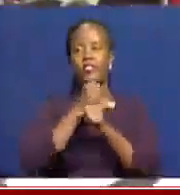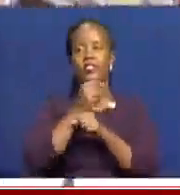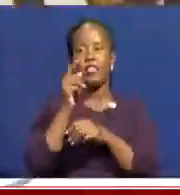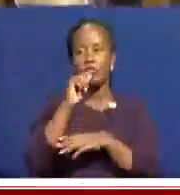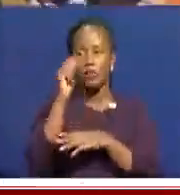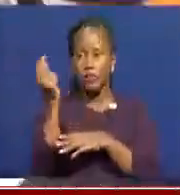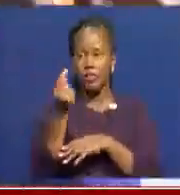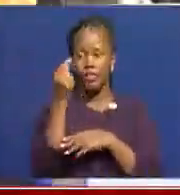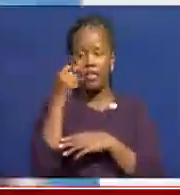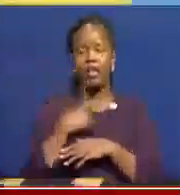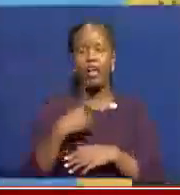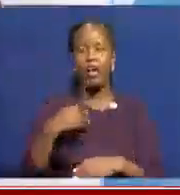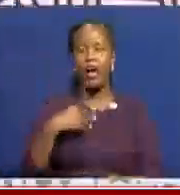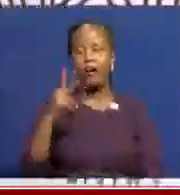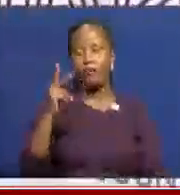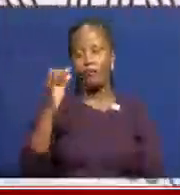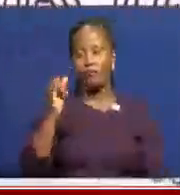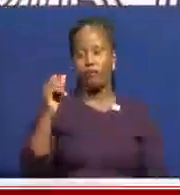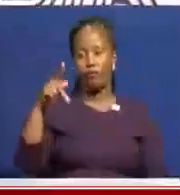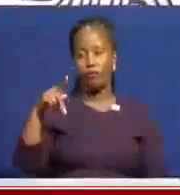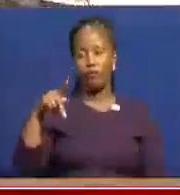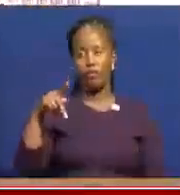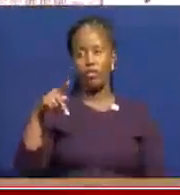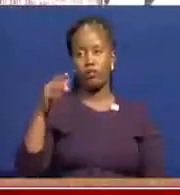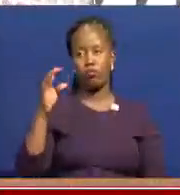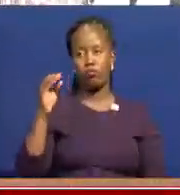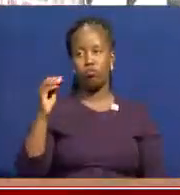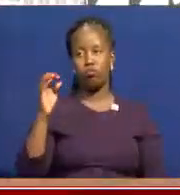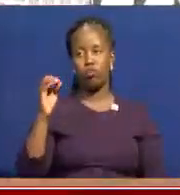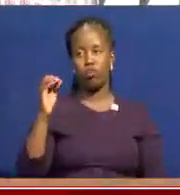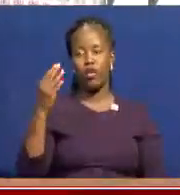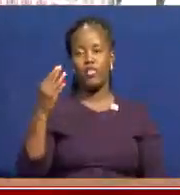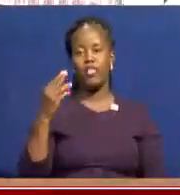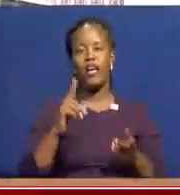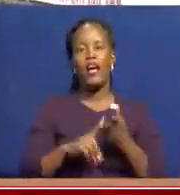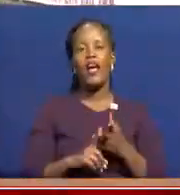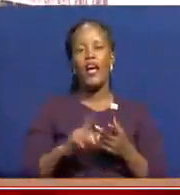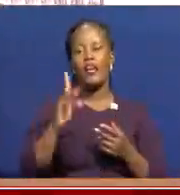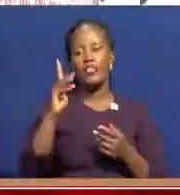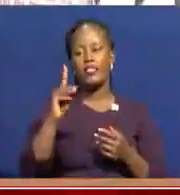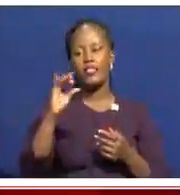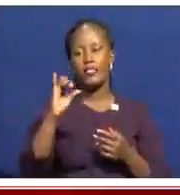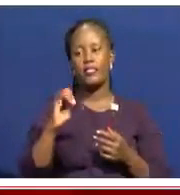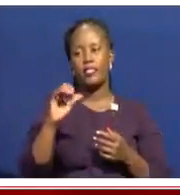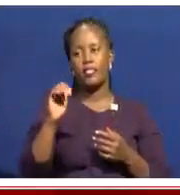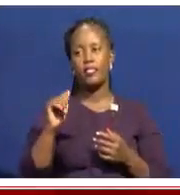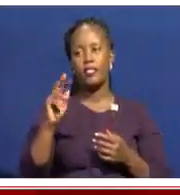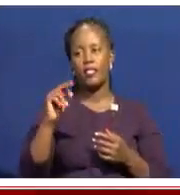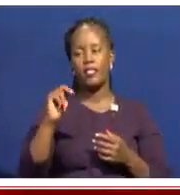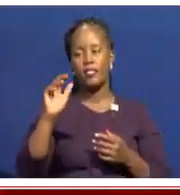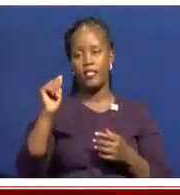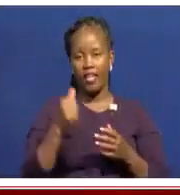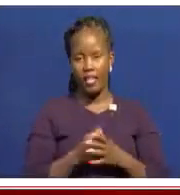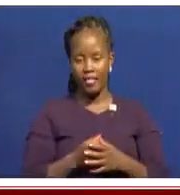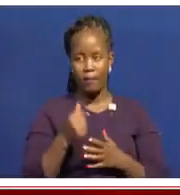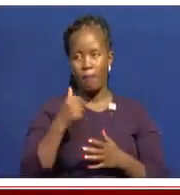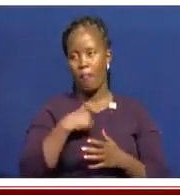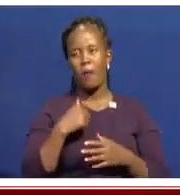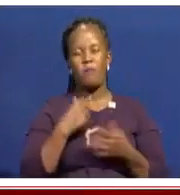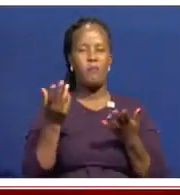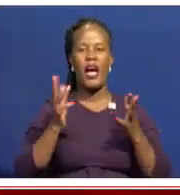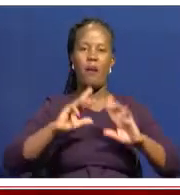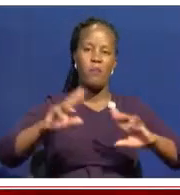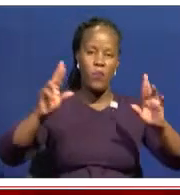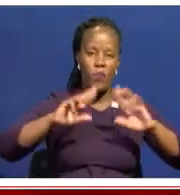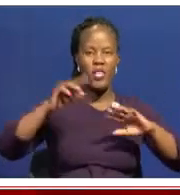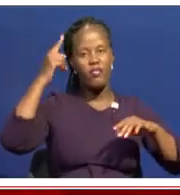champion Matthew Kipkoech and women Under 20 silver medalist Diana Chepkemoi. Acha niende nifanye mazoezi vizuri,